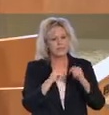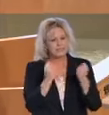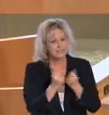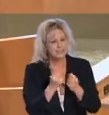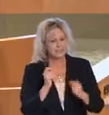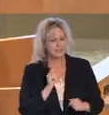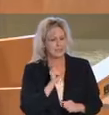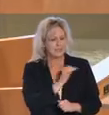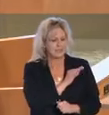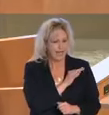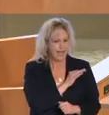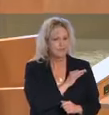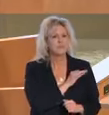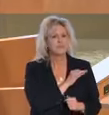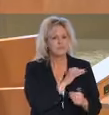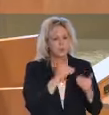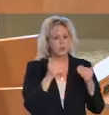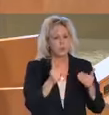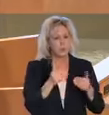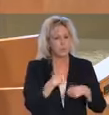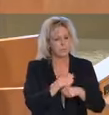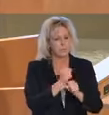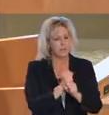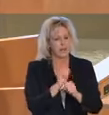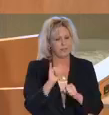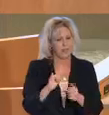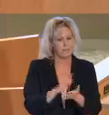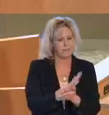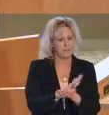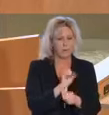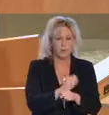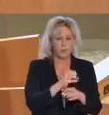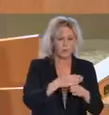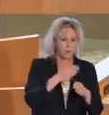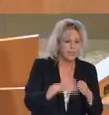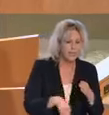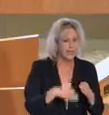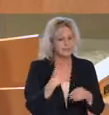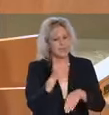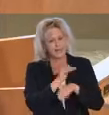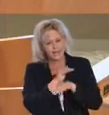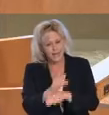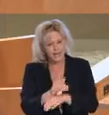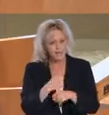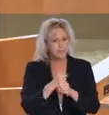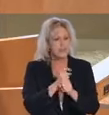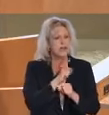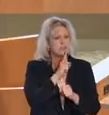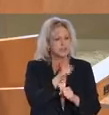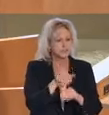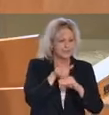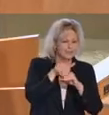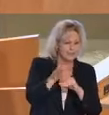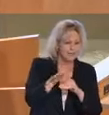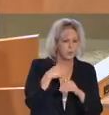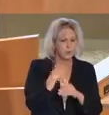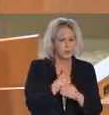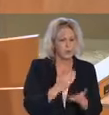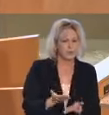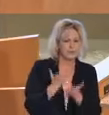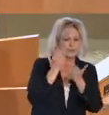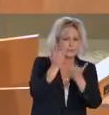staff, for putting this together. I know they're working nights and weekends, putting this big plan together to make sure it got out. And we're submitting